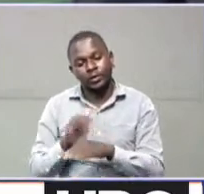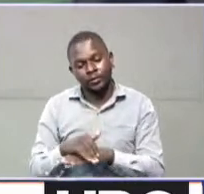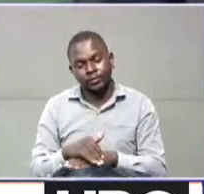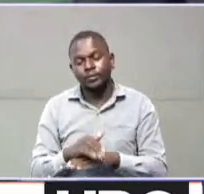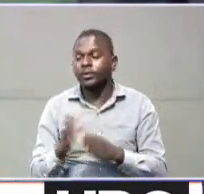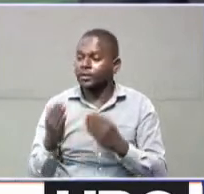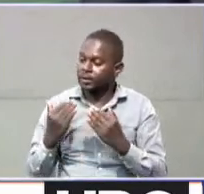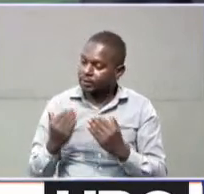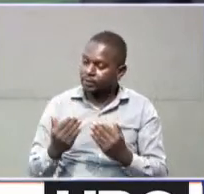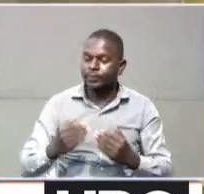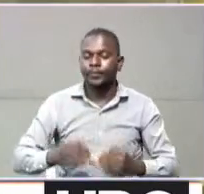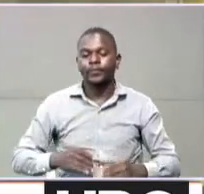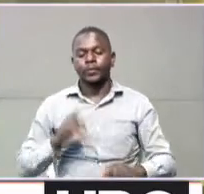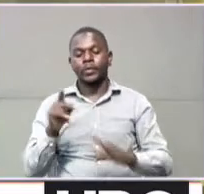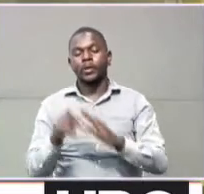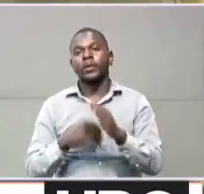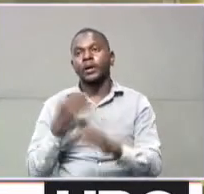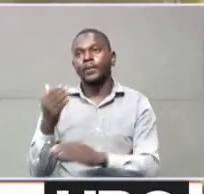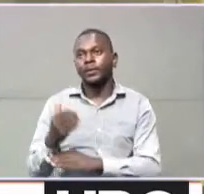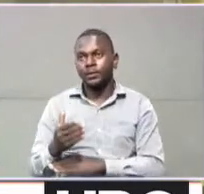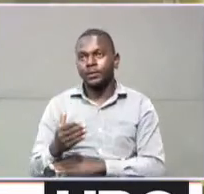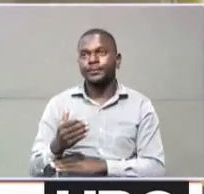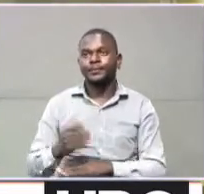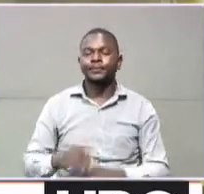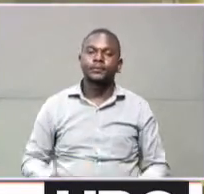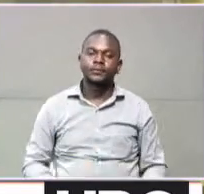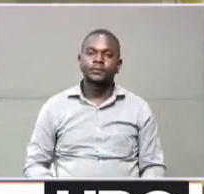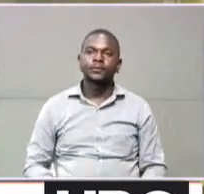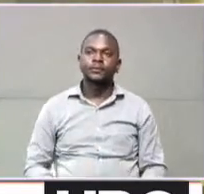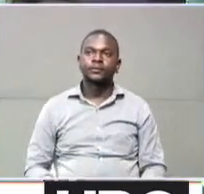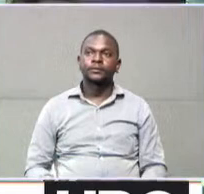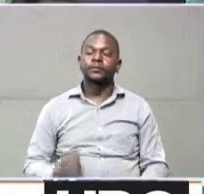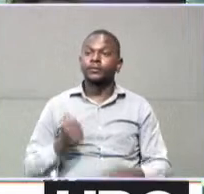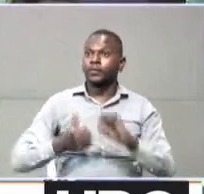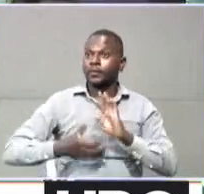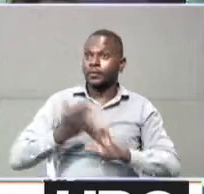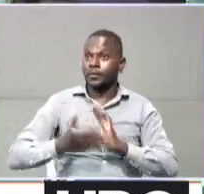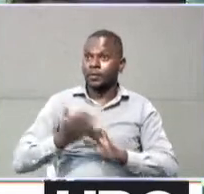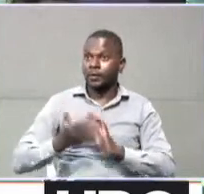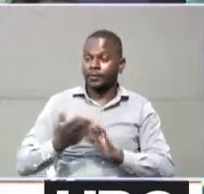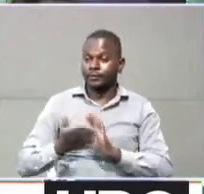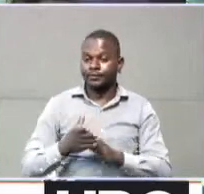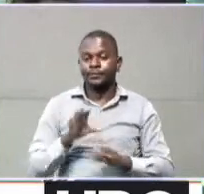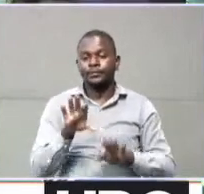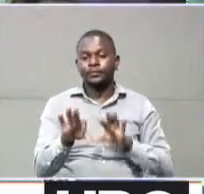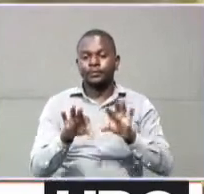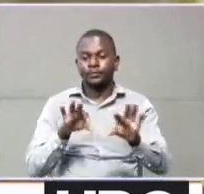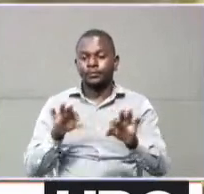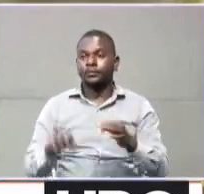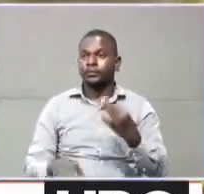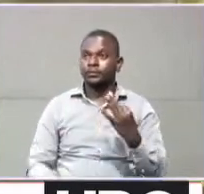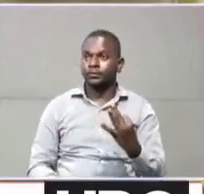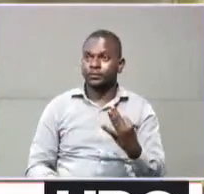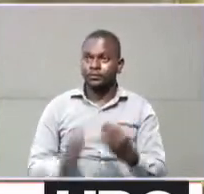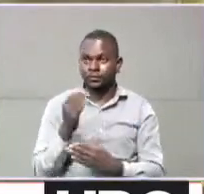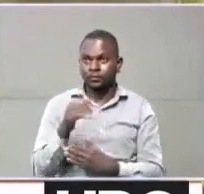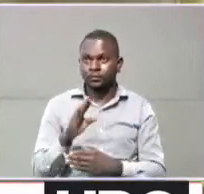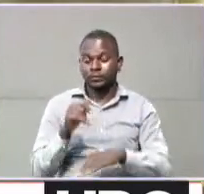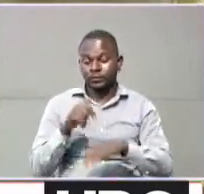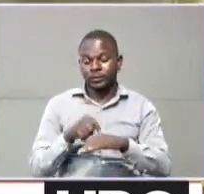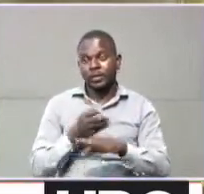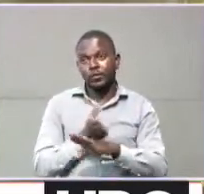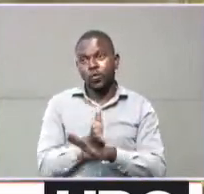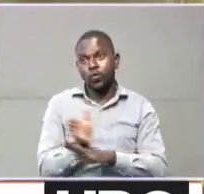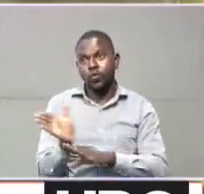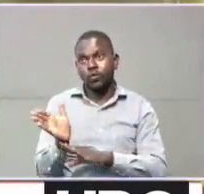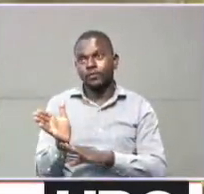right now prime minister correct i'm just rushing so that i can fix remove you because our time is running